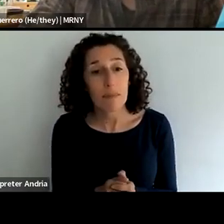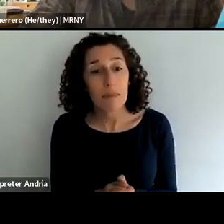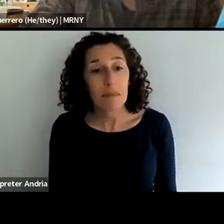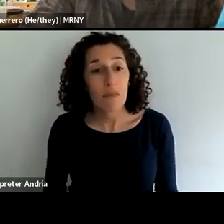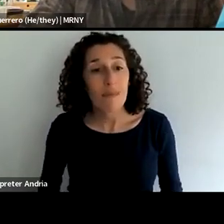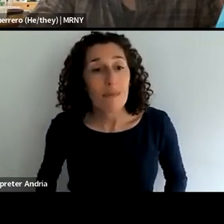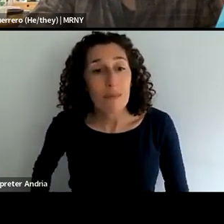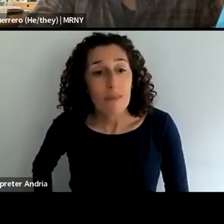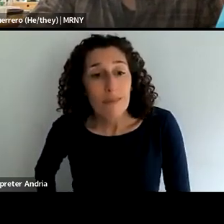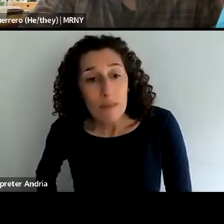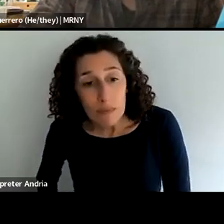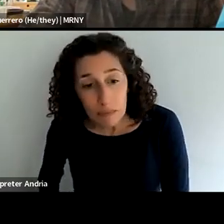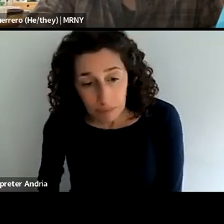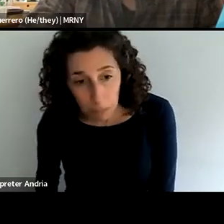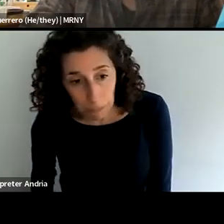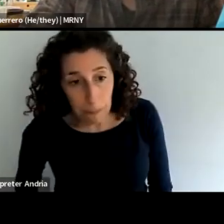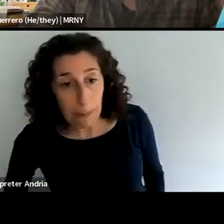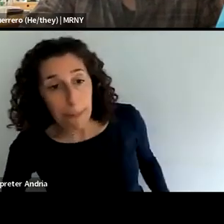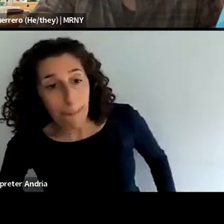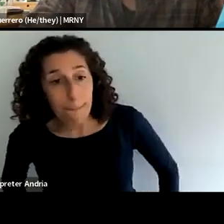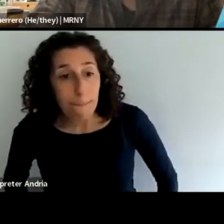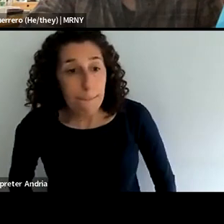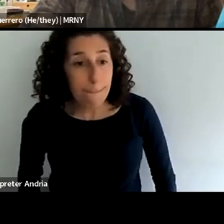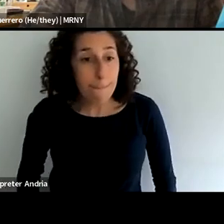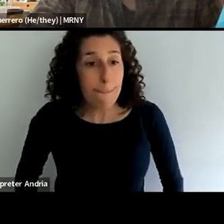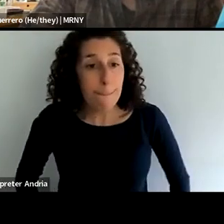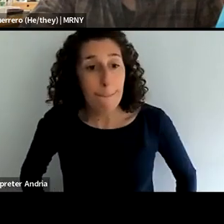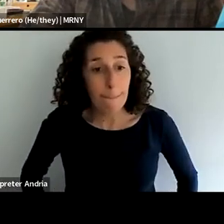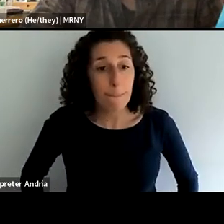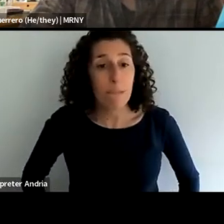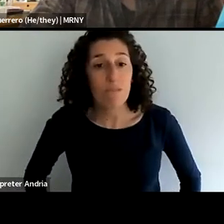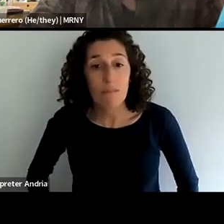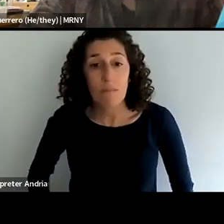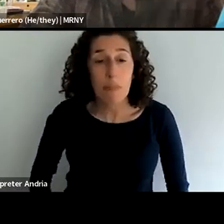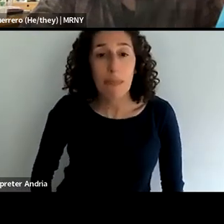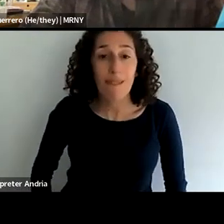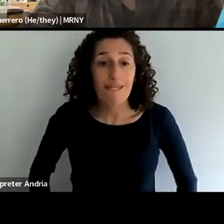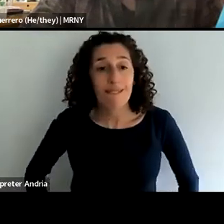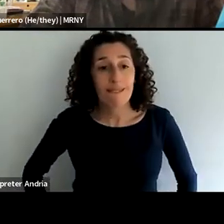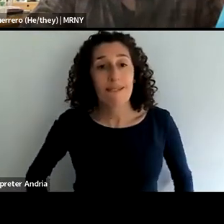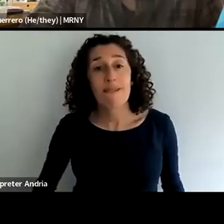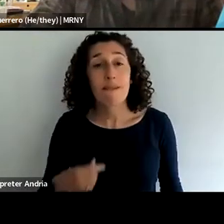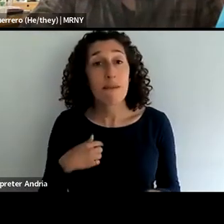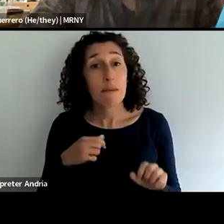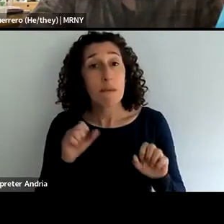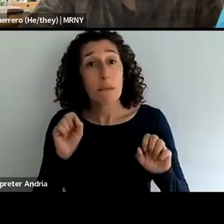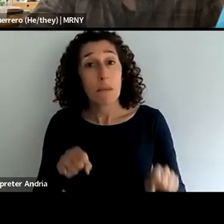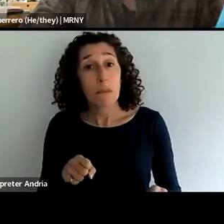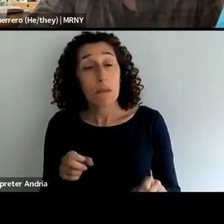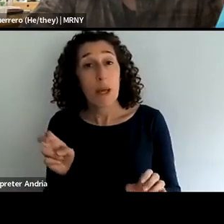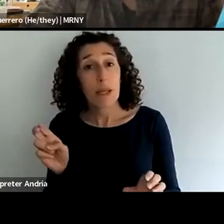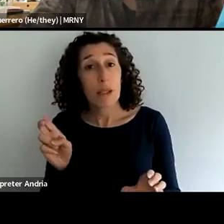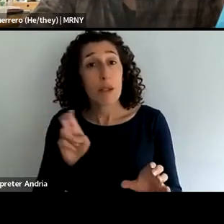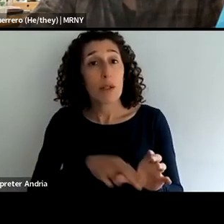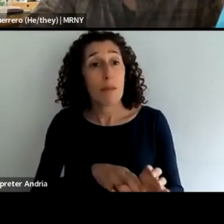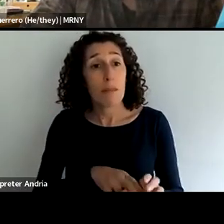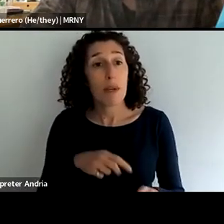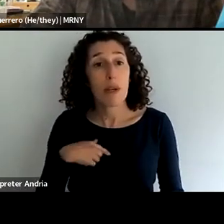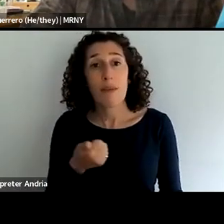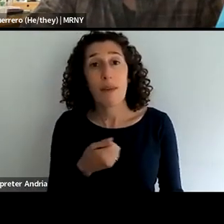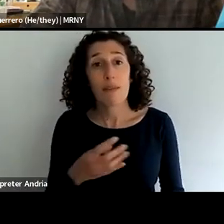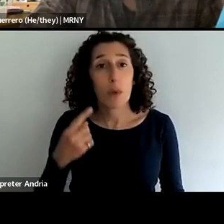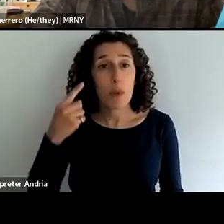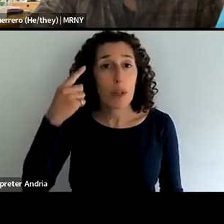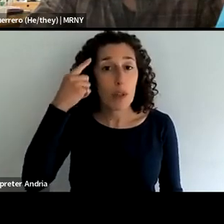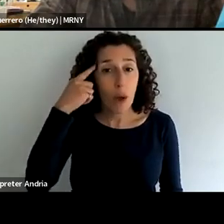But does anybody have thoughts on this? I can jump in. I have a couple of thoughts. I love this question